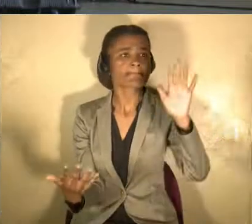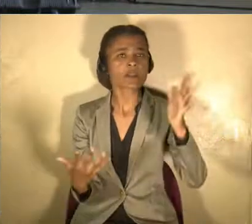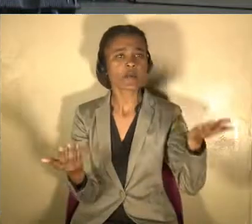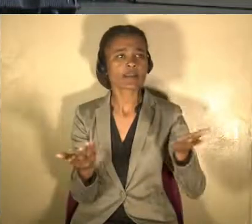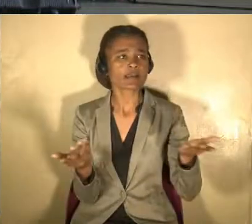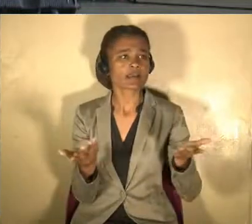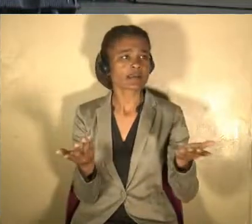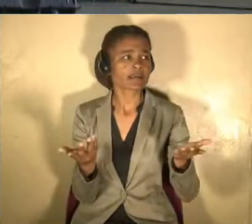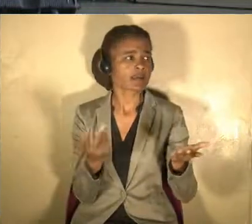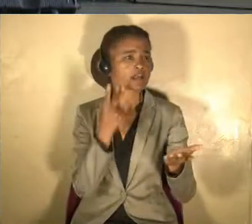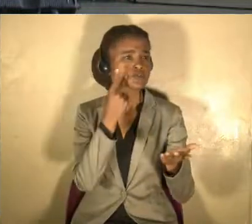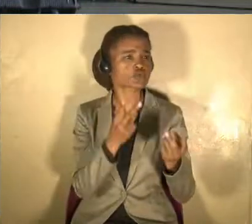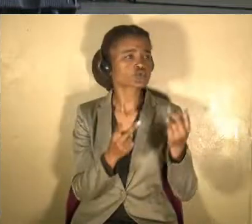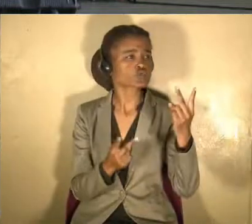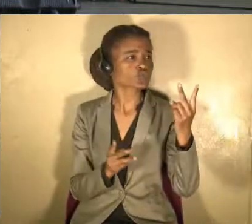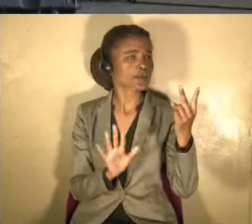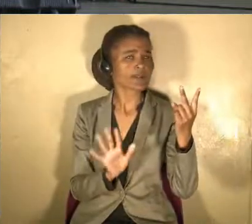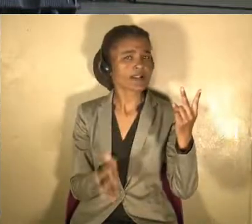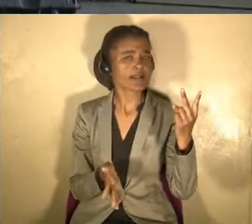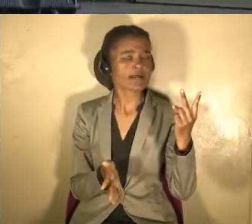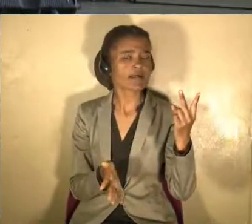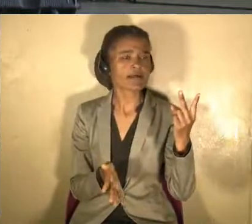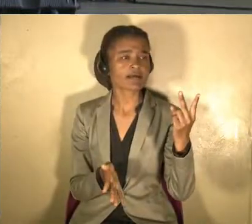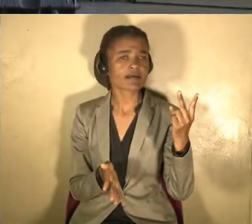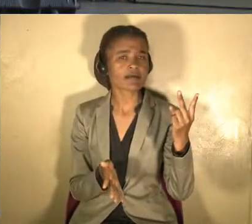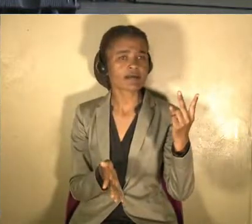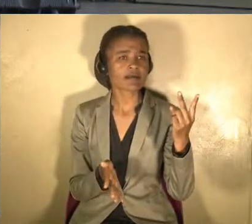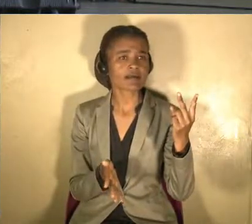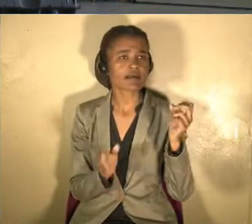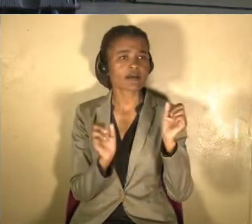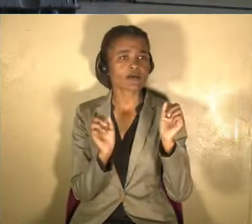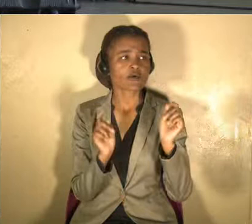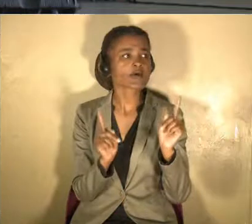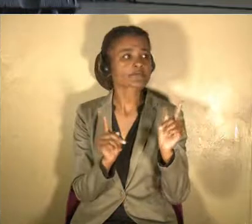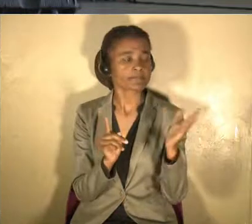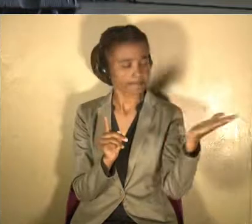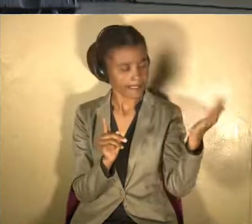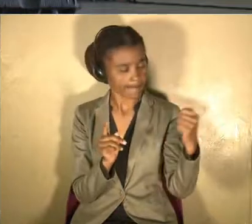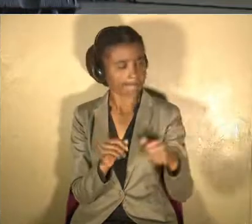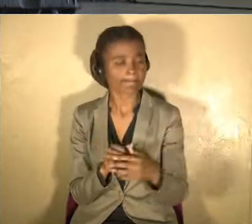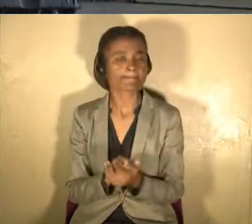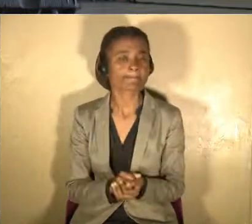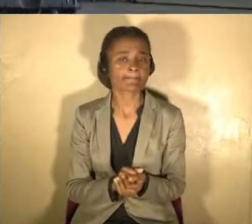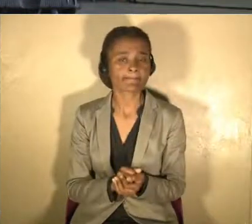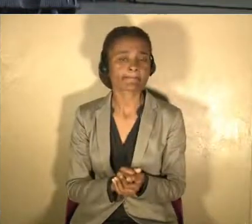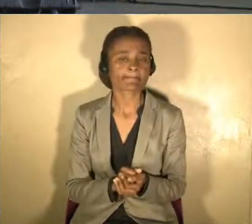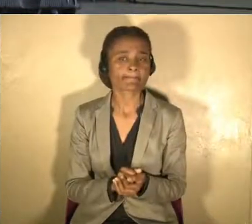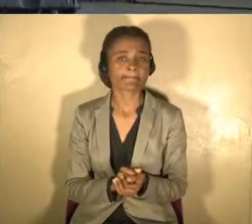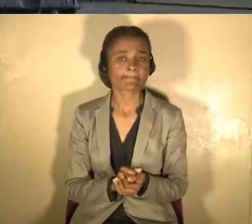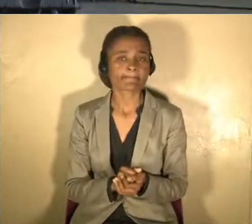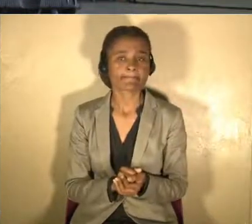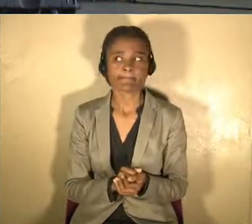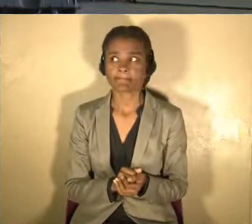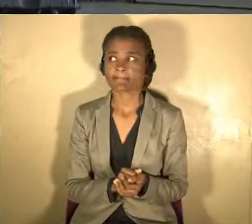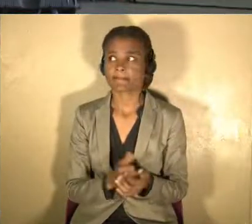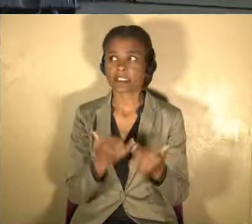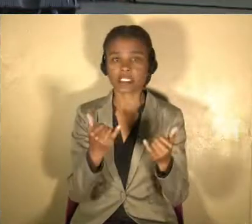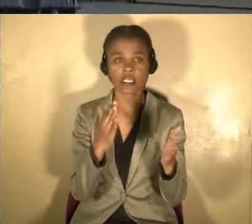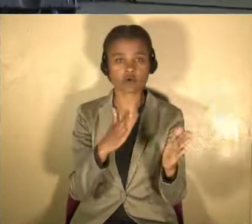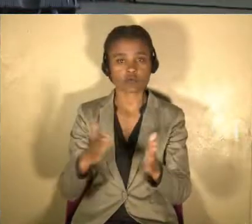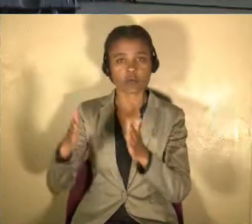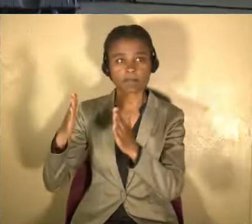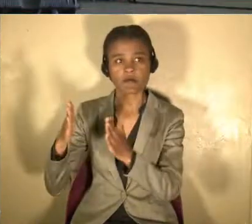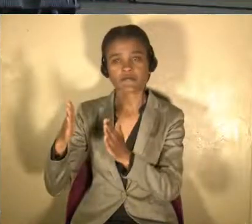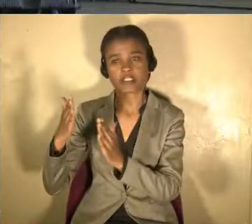I saw 2 hands this side. Okay, let them come. Okay, let me move this side.